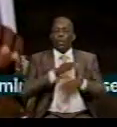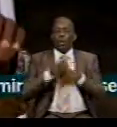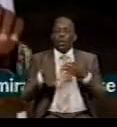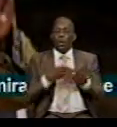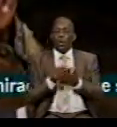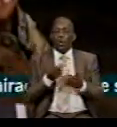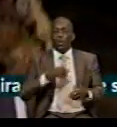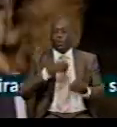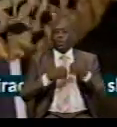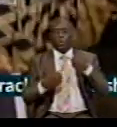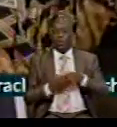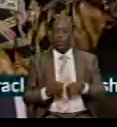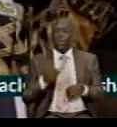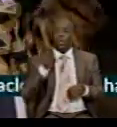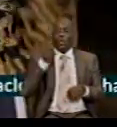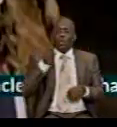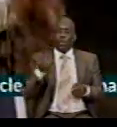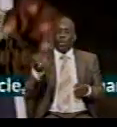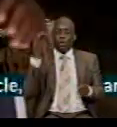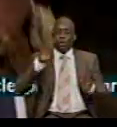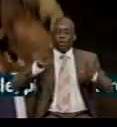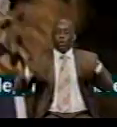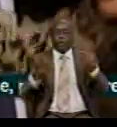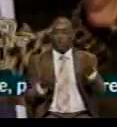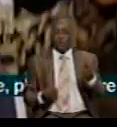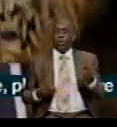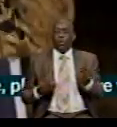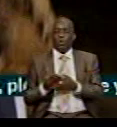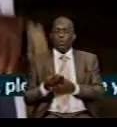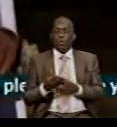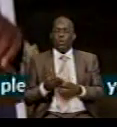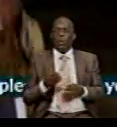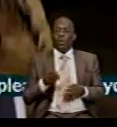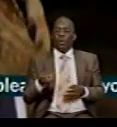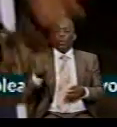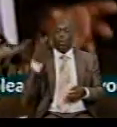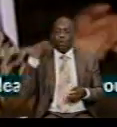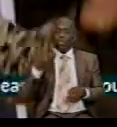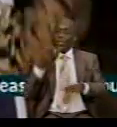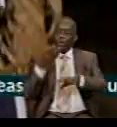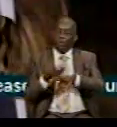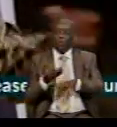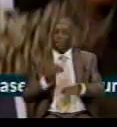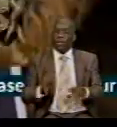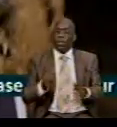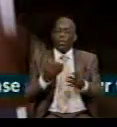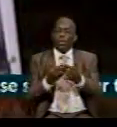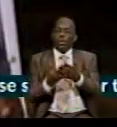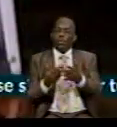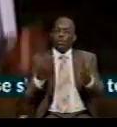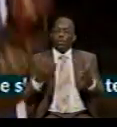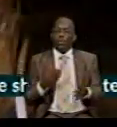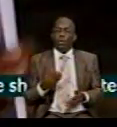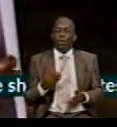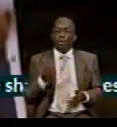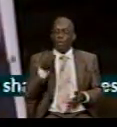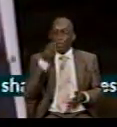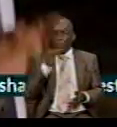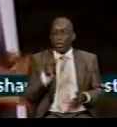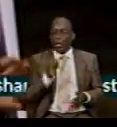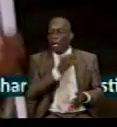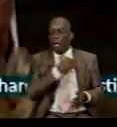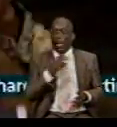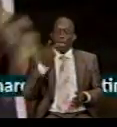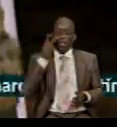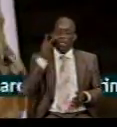through, those going outside and begging that were begging before I eat, I see favor coming to my life. Somebody will just see